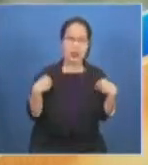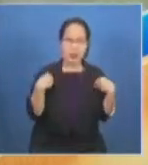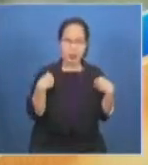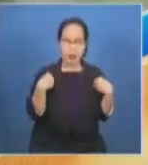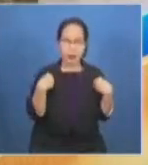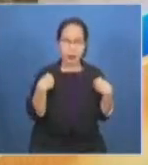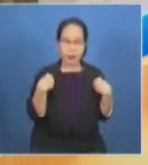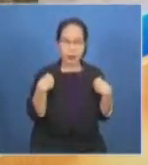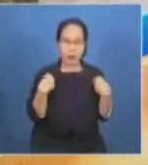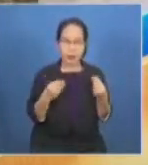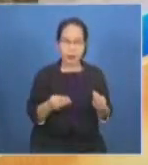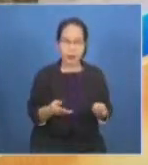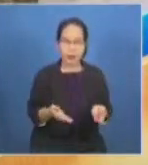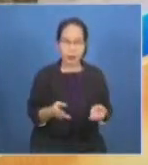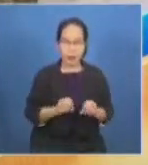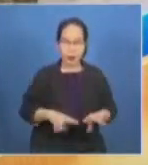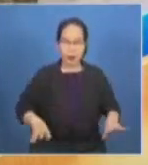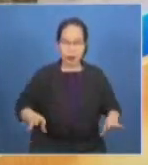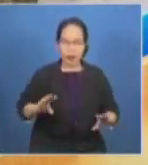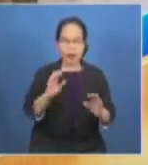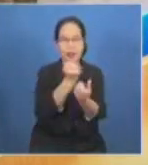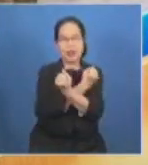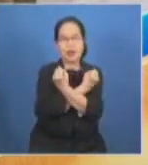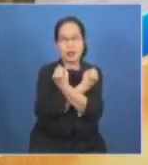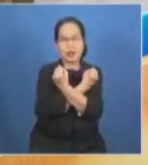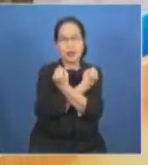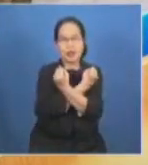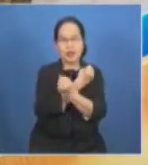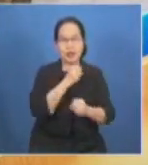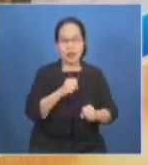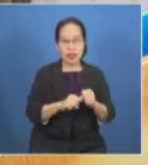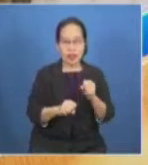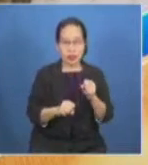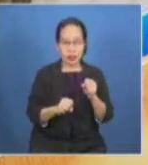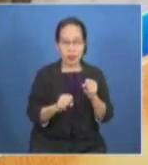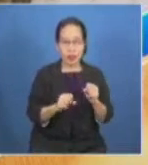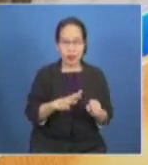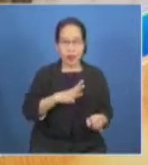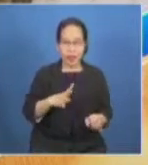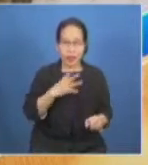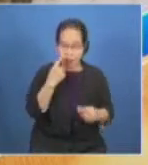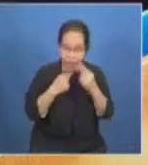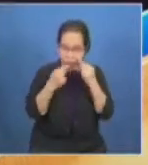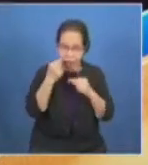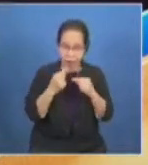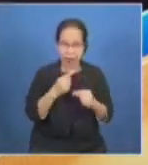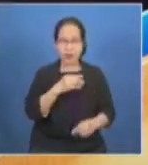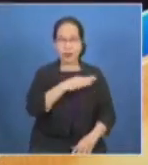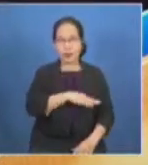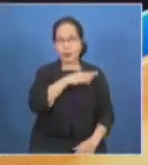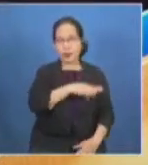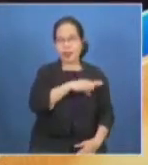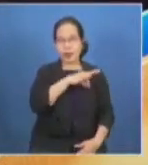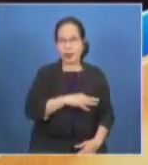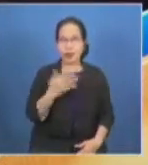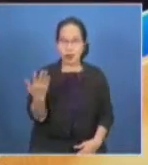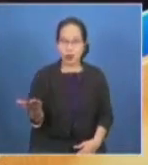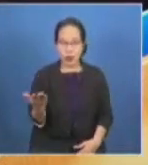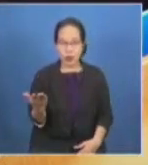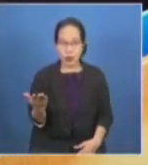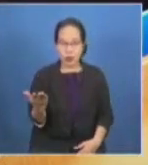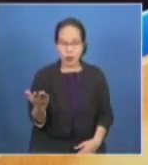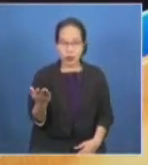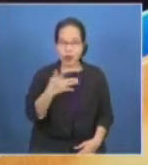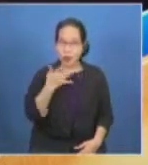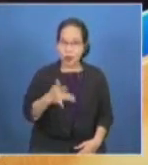helps for you to accept the loss of a loved one. So it's fine to cry. It may be beneficial